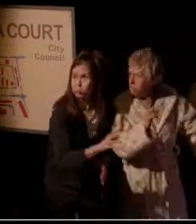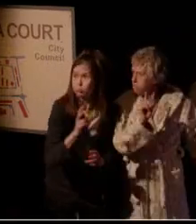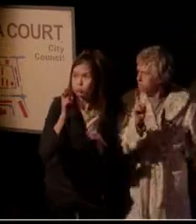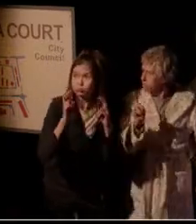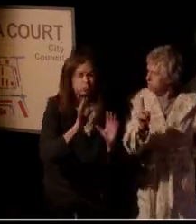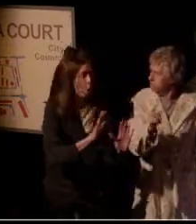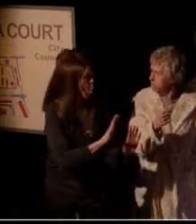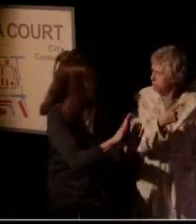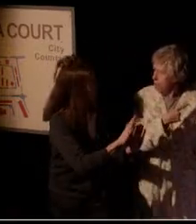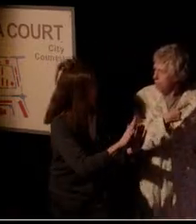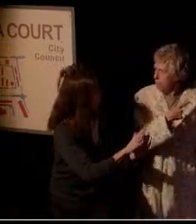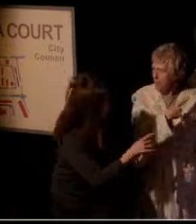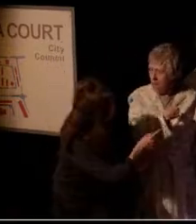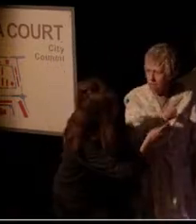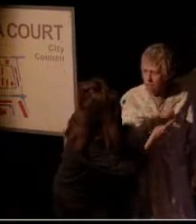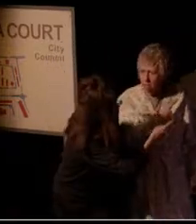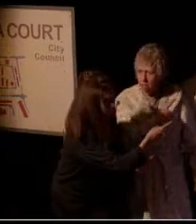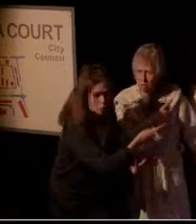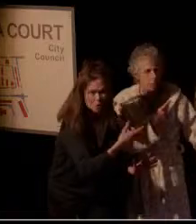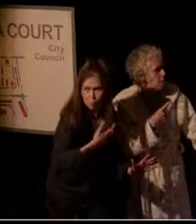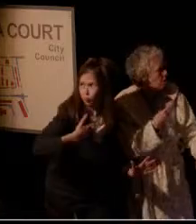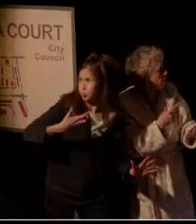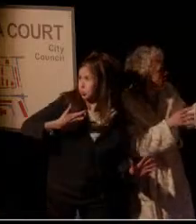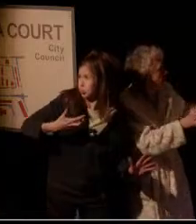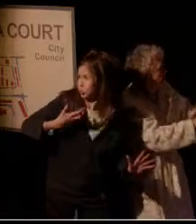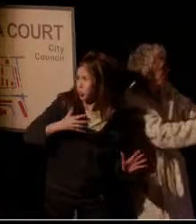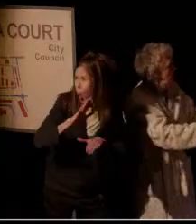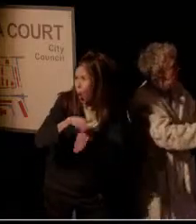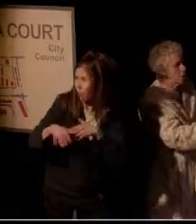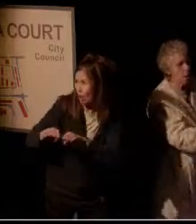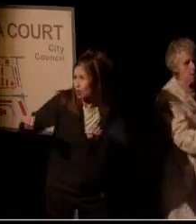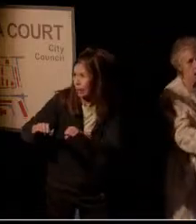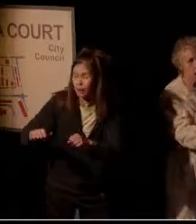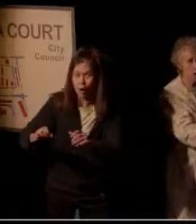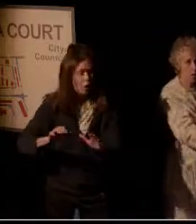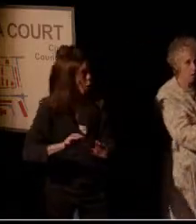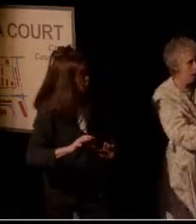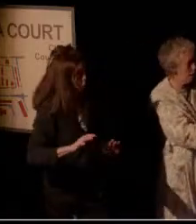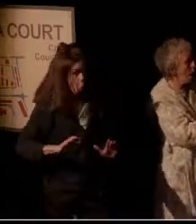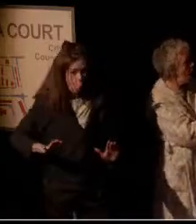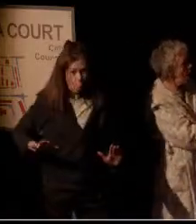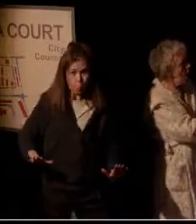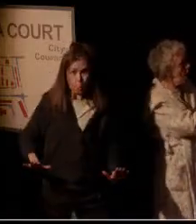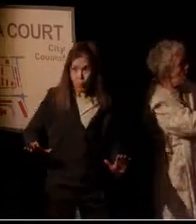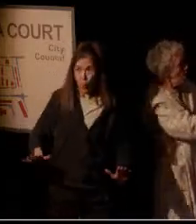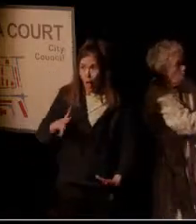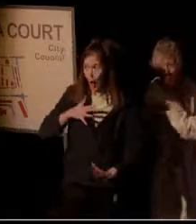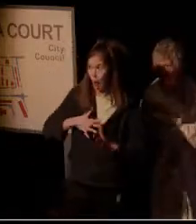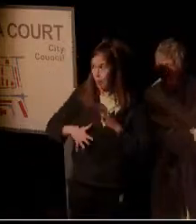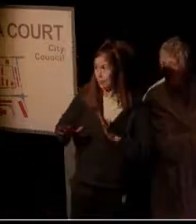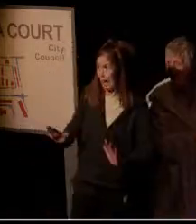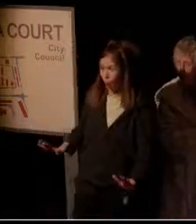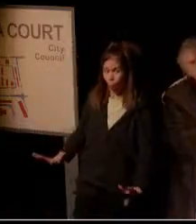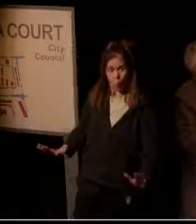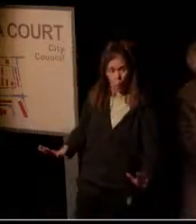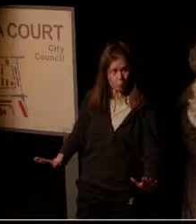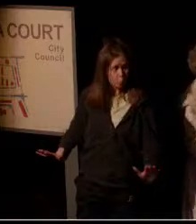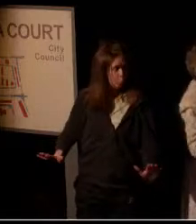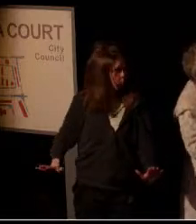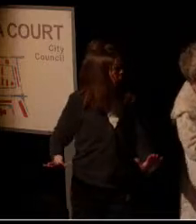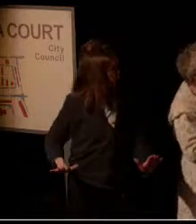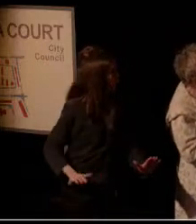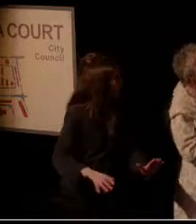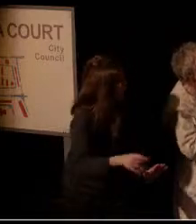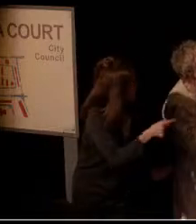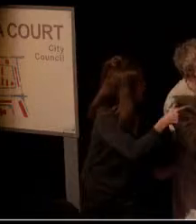thought you'd like it. You didn't like it? Oh, okay. Leave him alone. Child. You don't Leave him mind, yeah? alone. But I know what will make